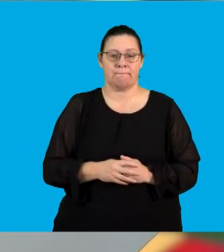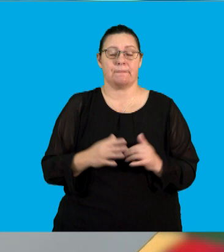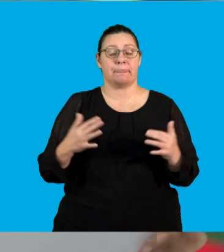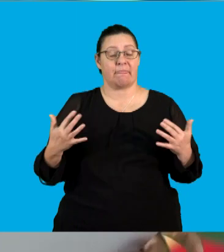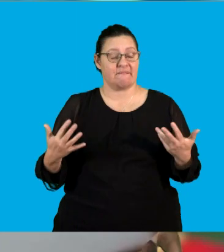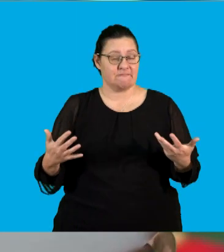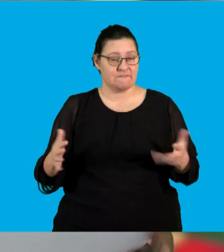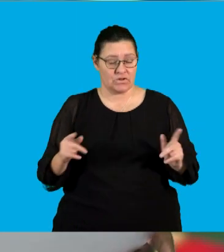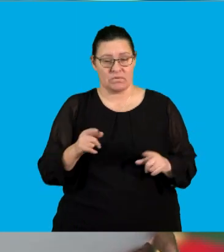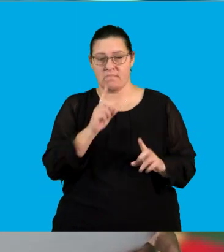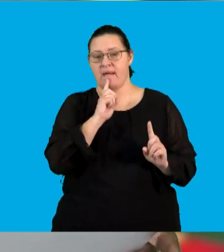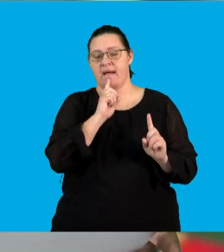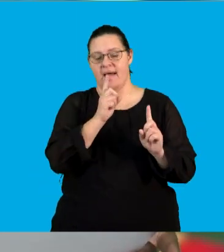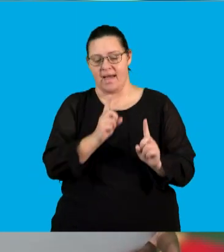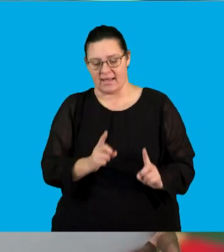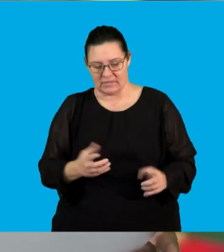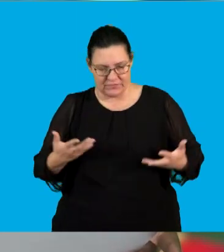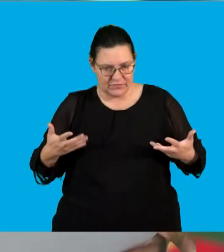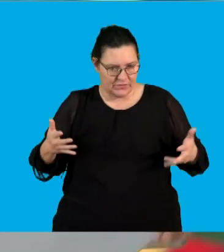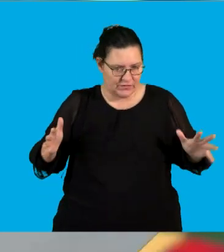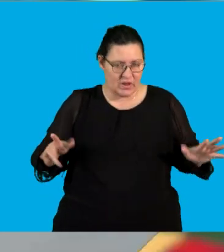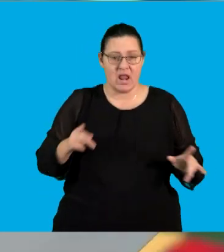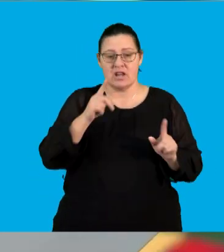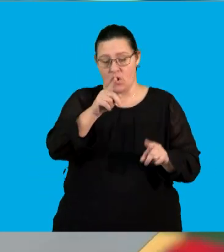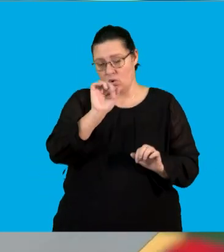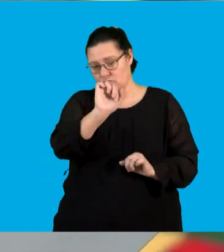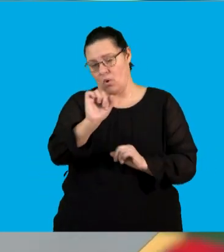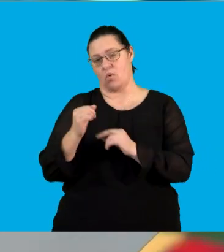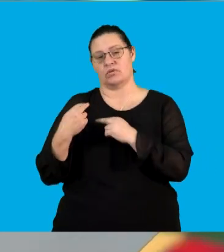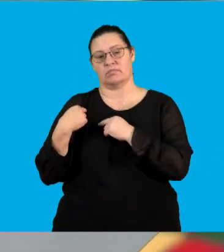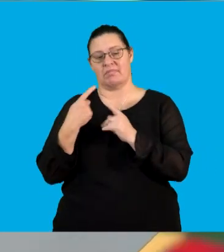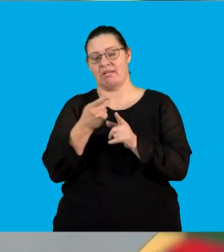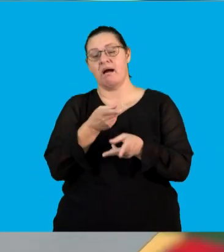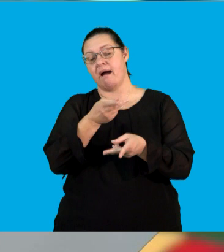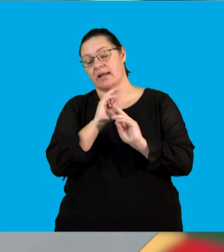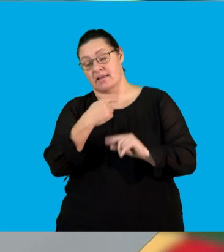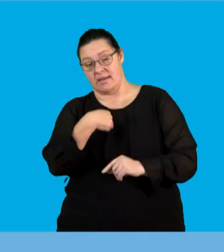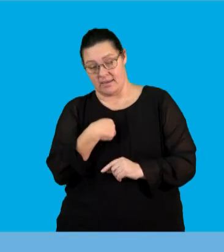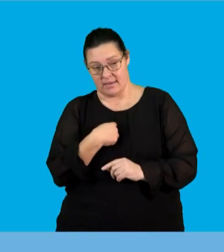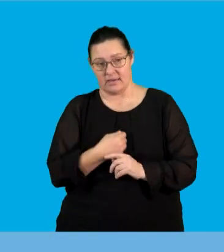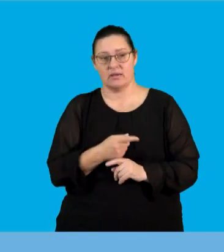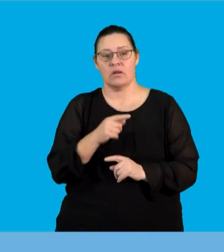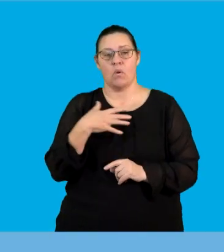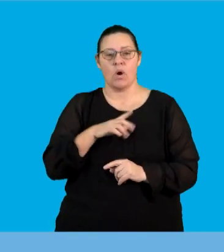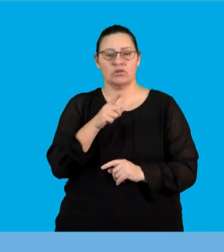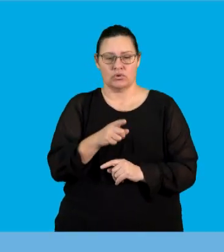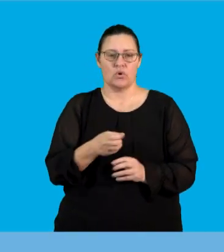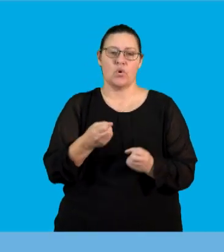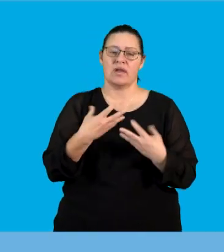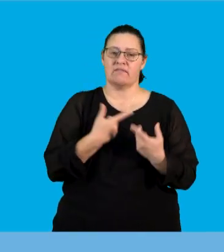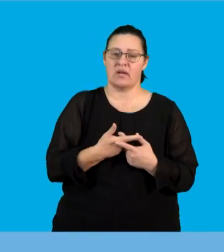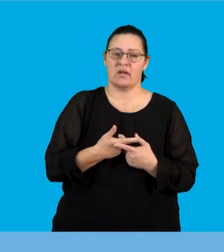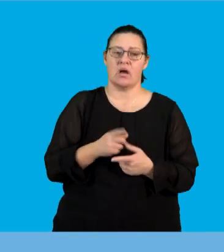with that said, I have answered a lot of questions for you. Now it is your time to answer this question for me. I want you to just tell